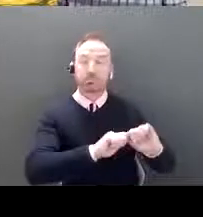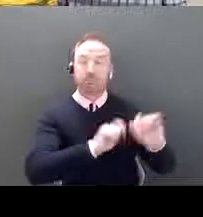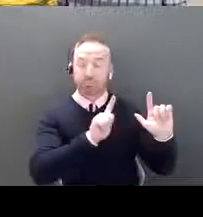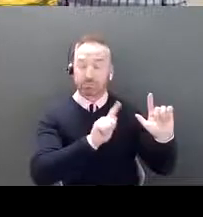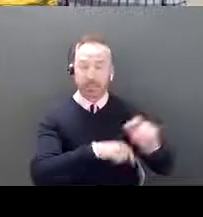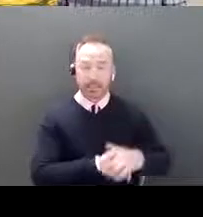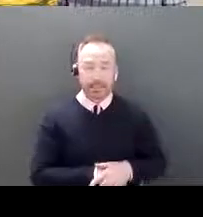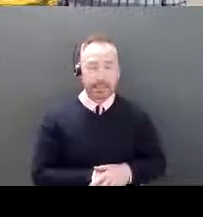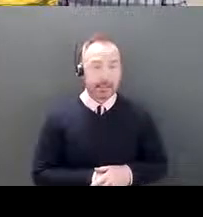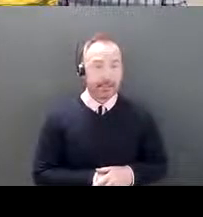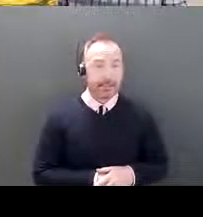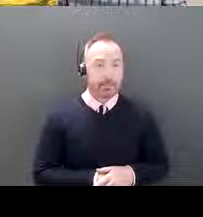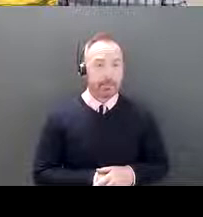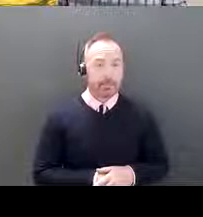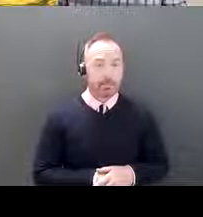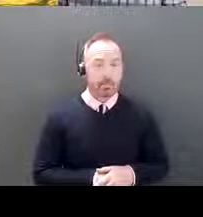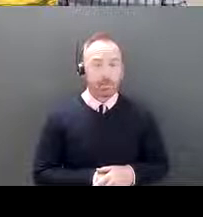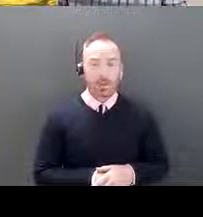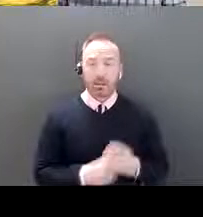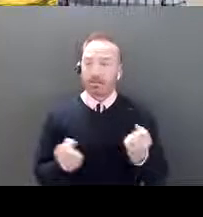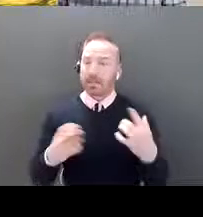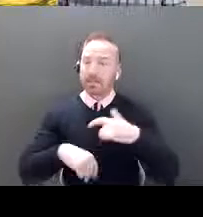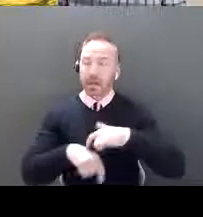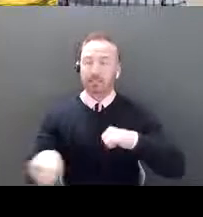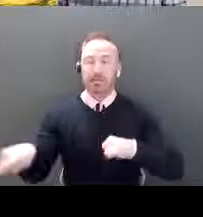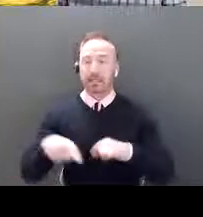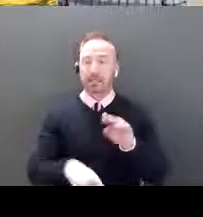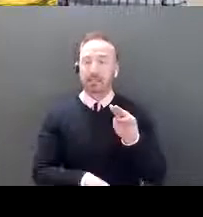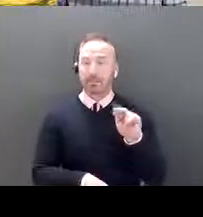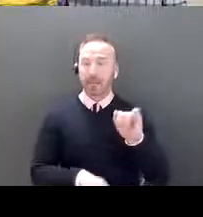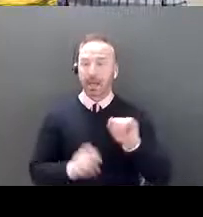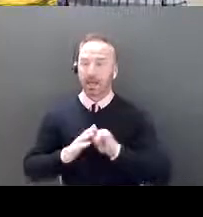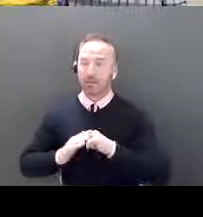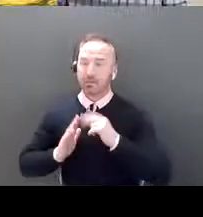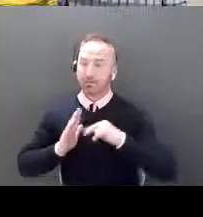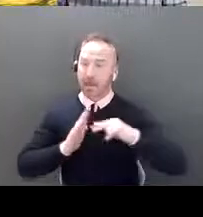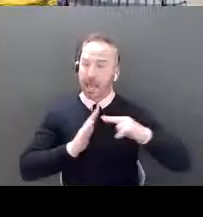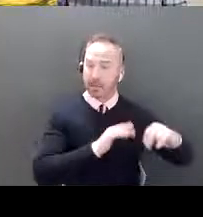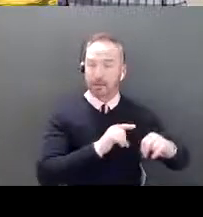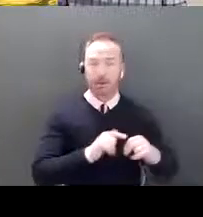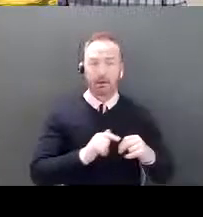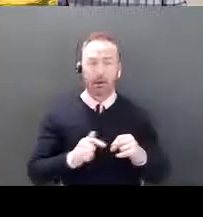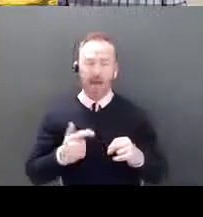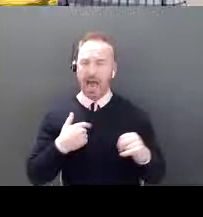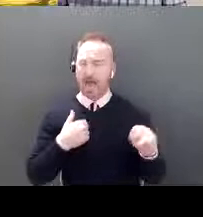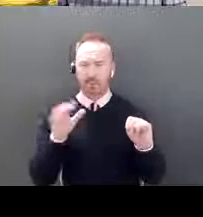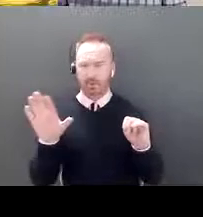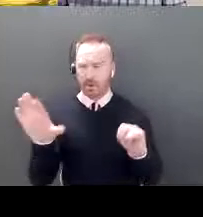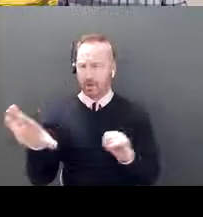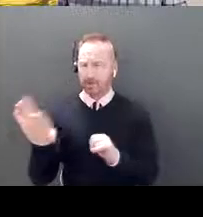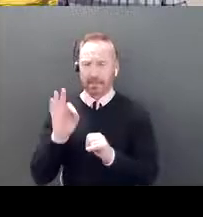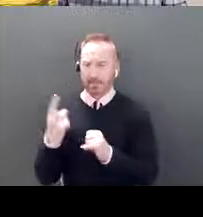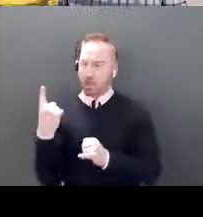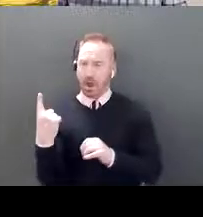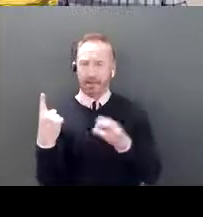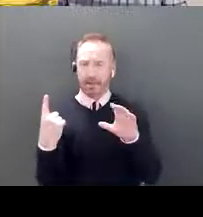There are many cases that you've read about in the media, and I'm just picking out one case because I think